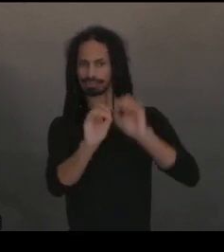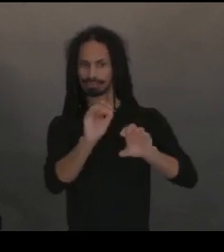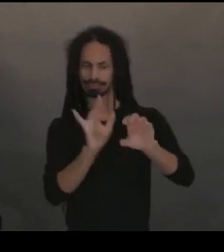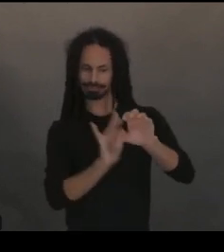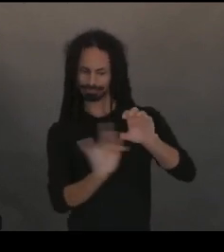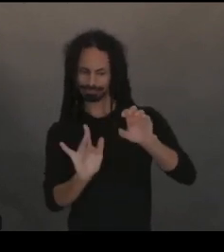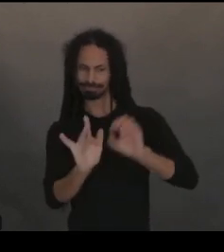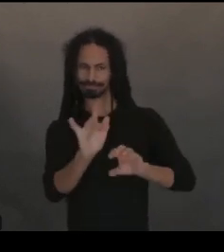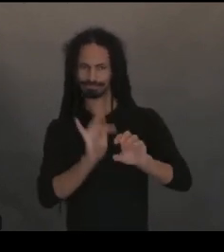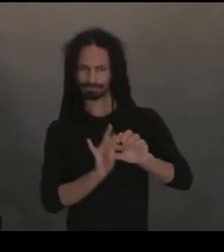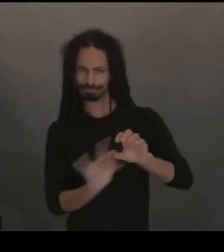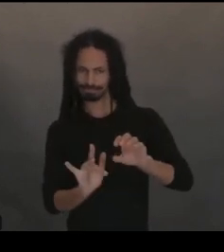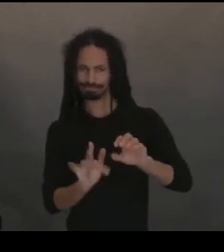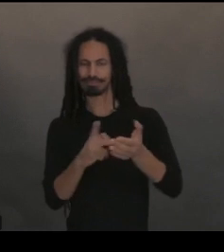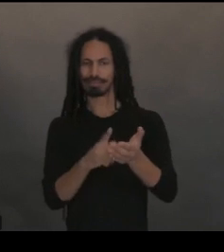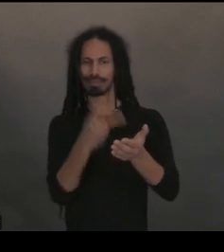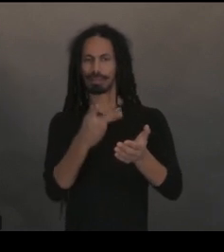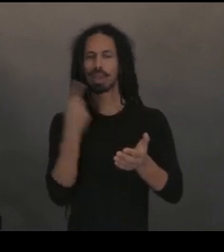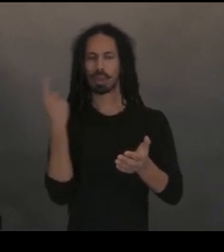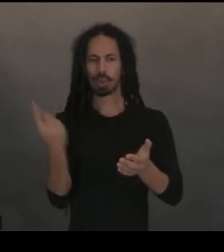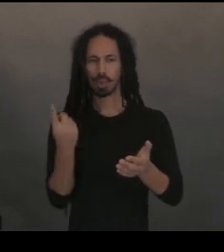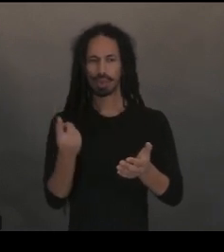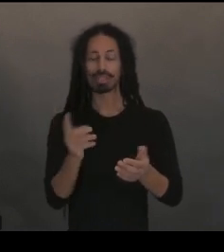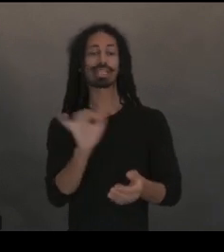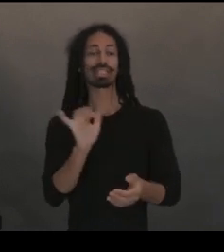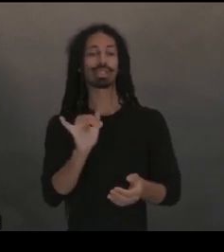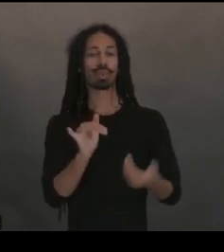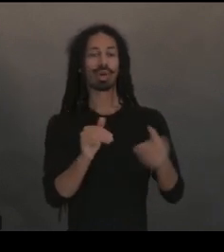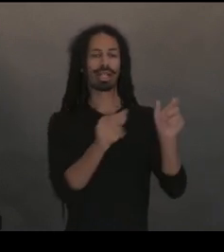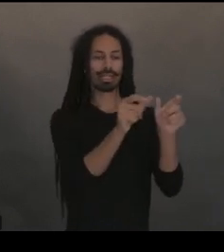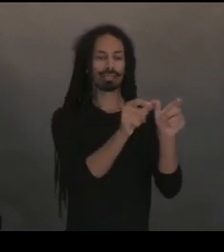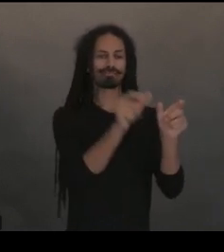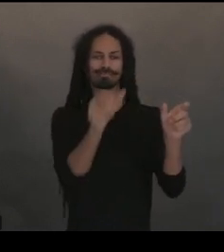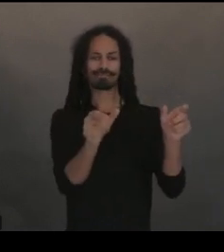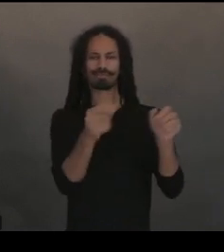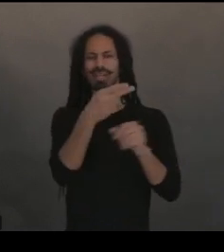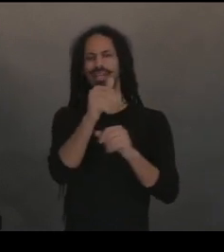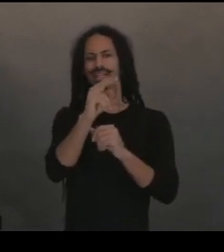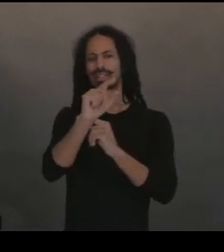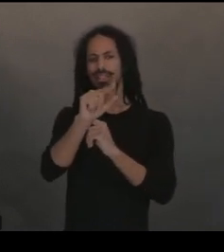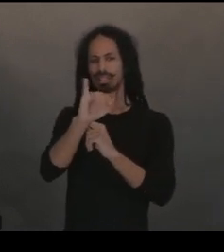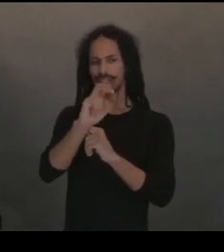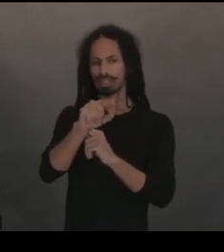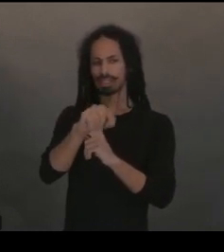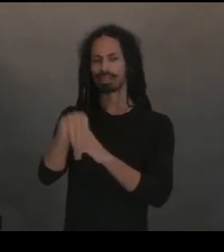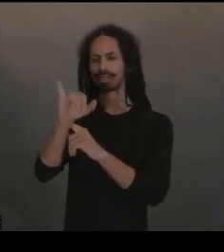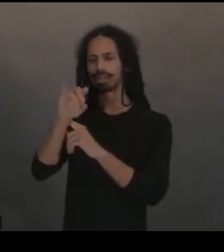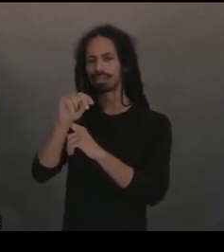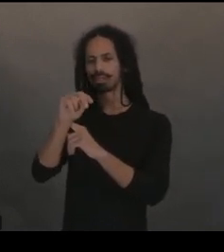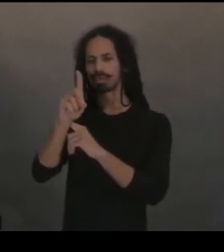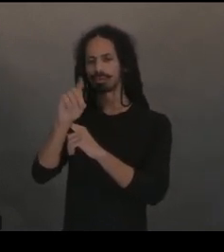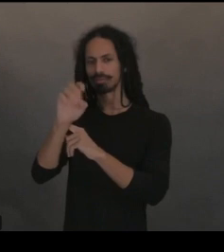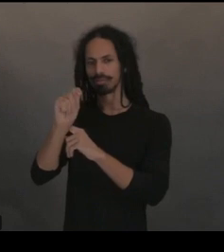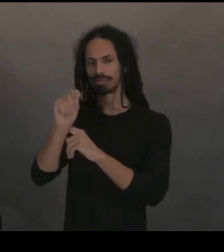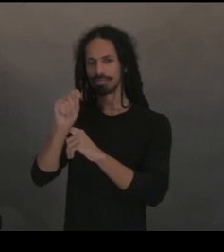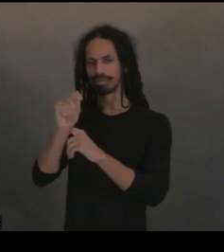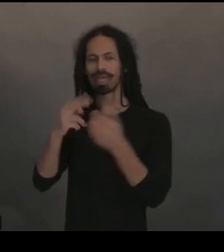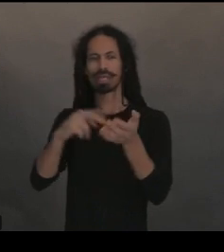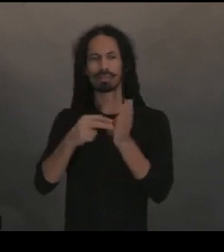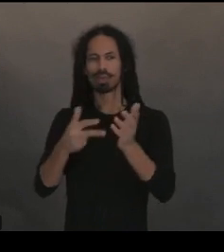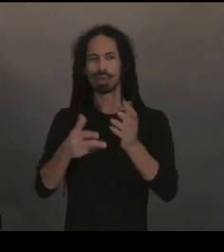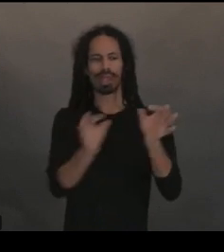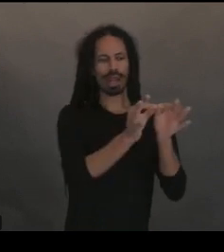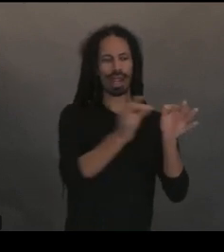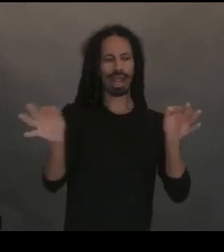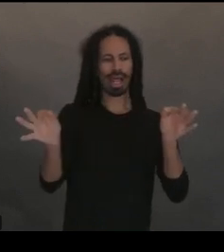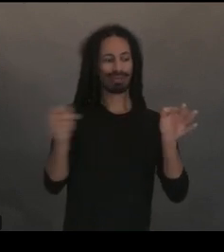and there's a hanging indent. So a hanging indent is that space that occurs after the first